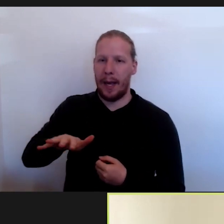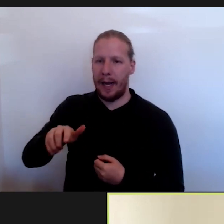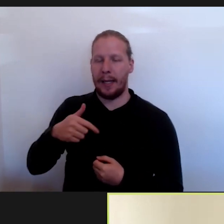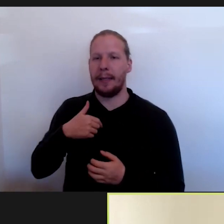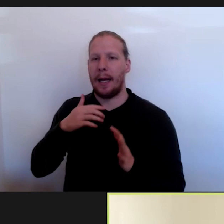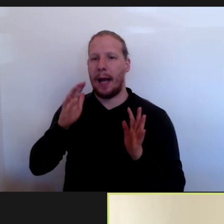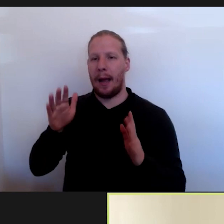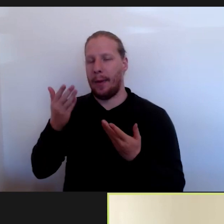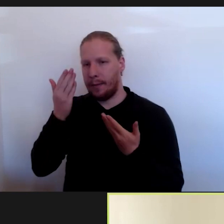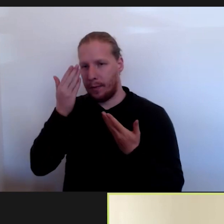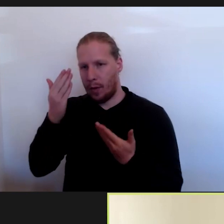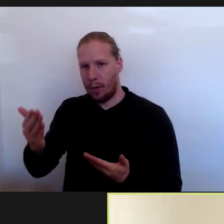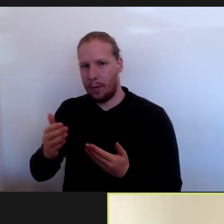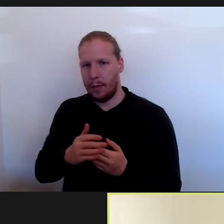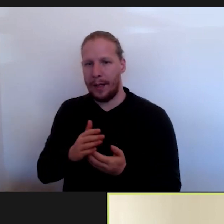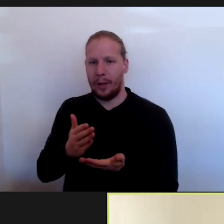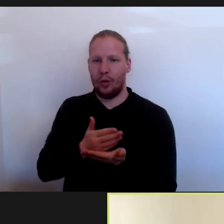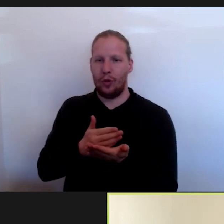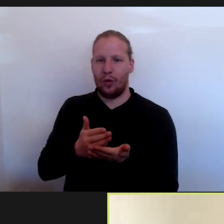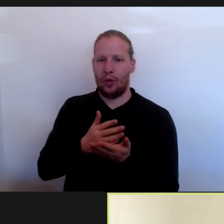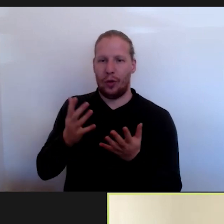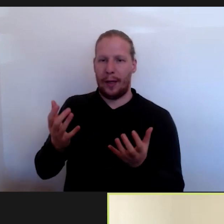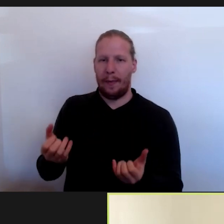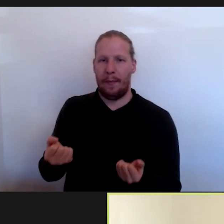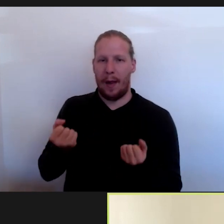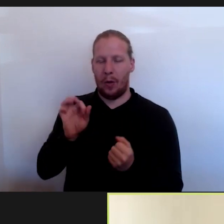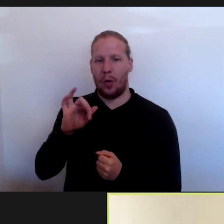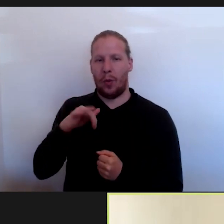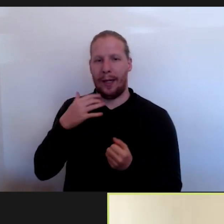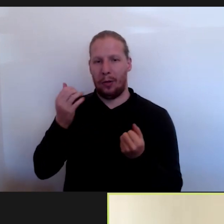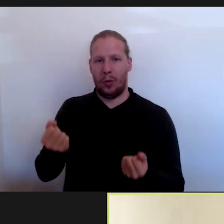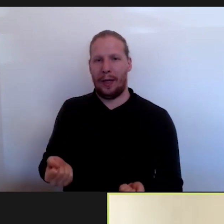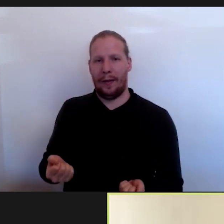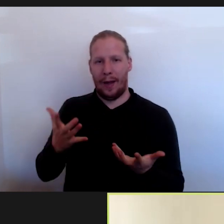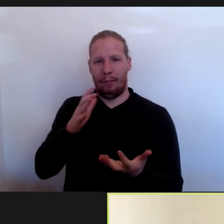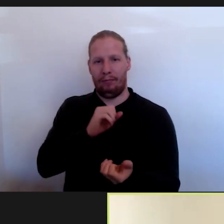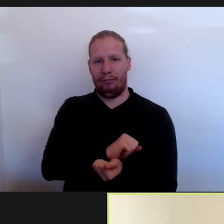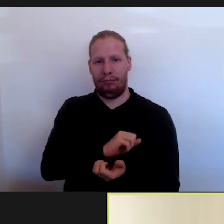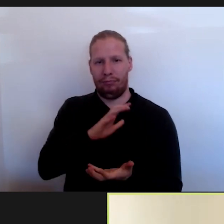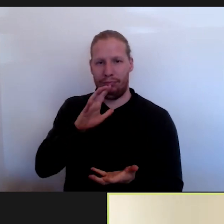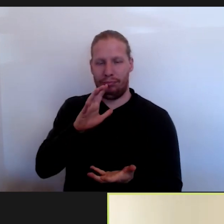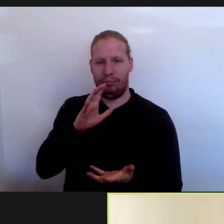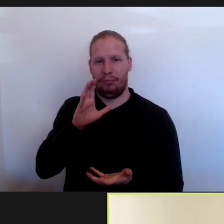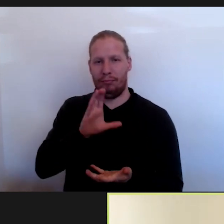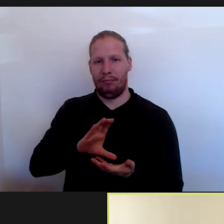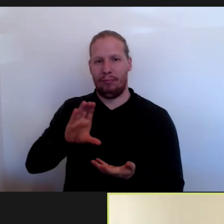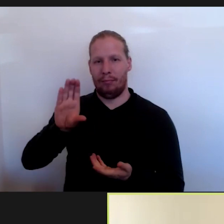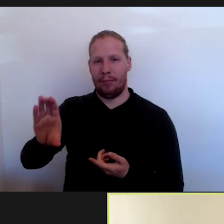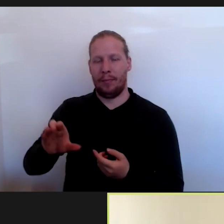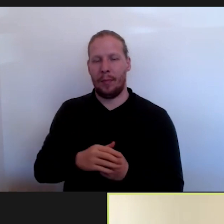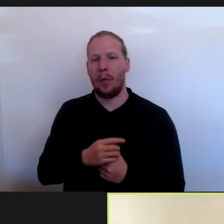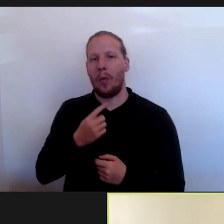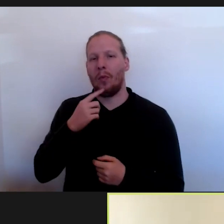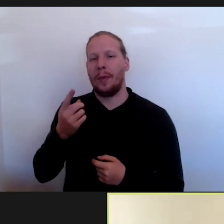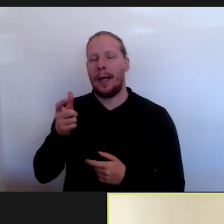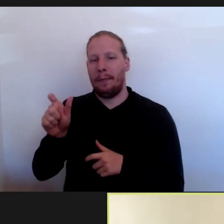always mindful and share that power. You don't have to give it up, because now if you talk about getting the people we live in the spaces,